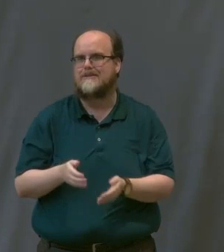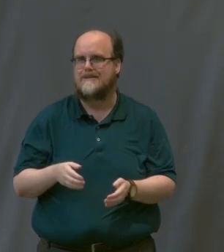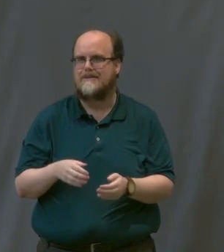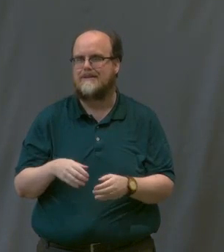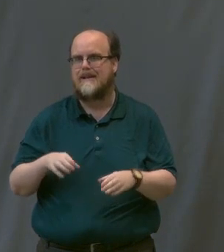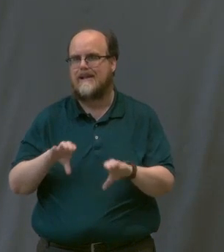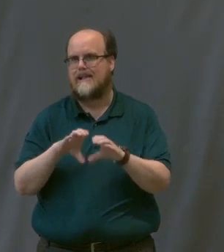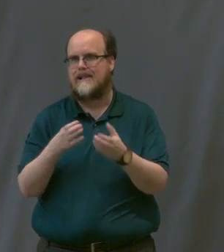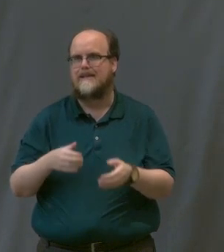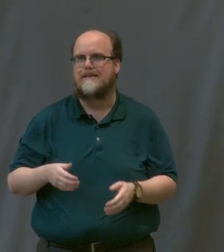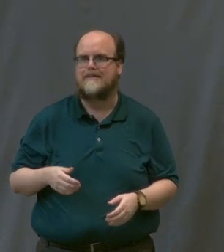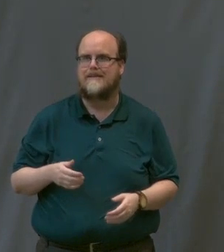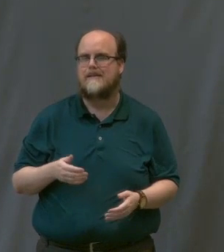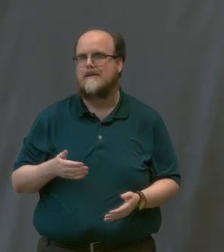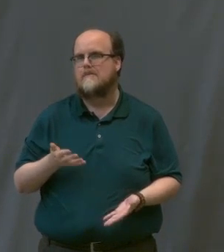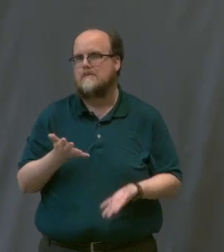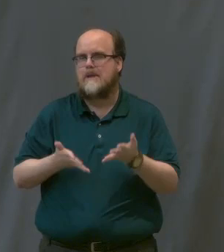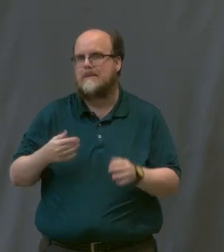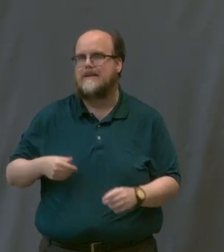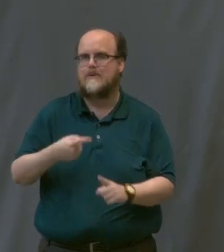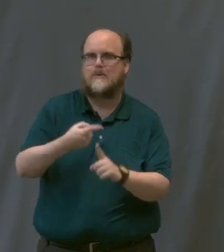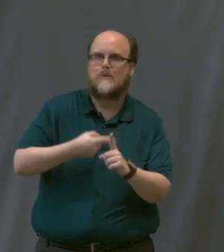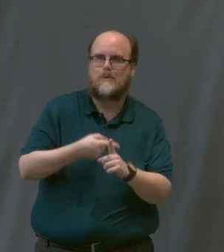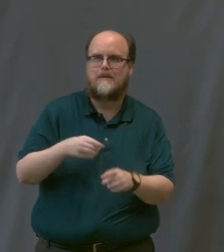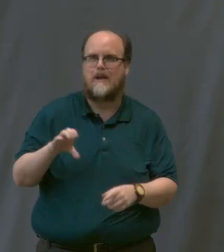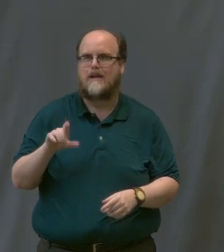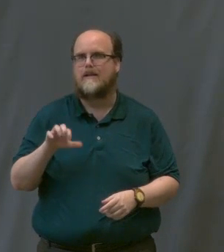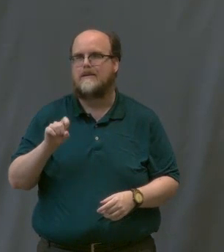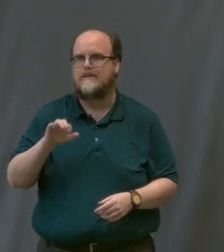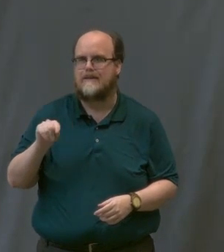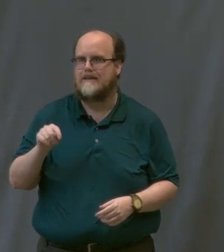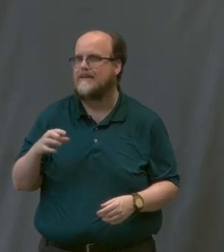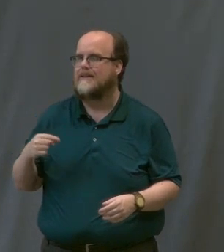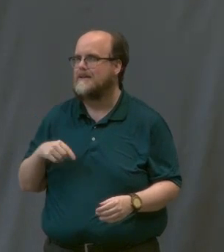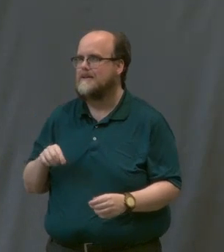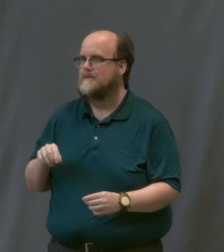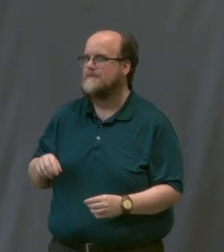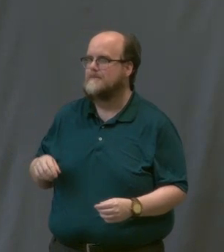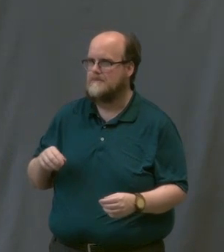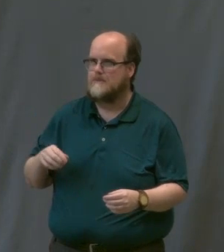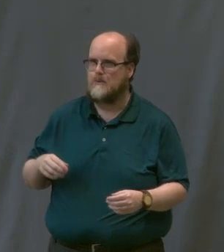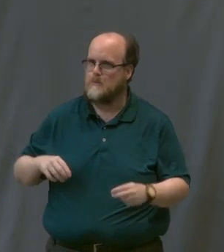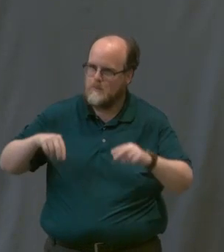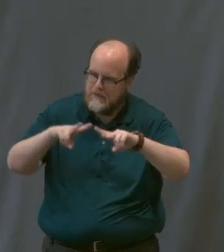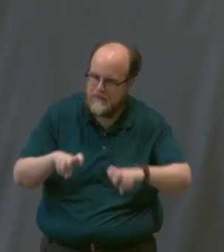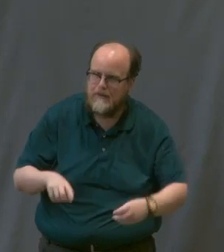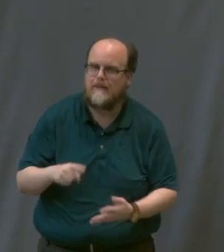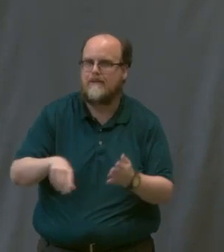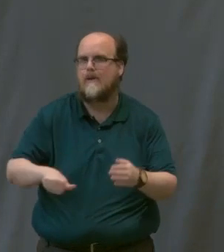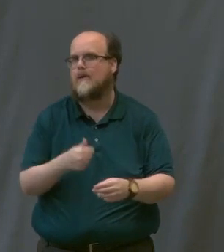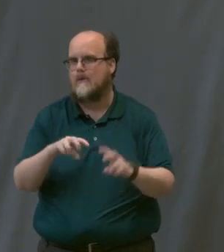a broom closet here and I can bring my projector and project it up on the wall where we can actually get into some of these other